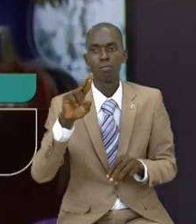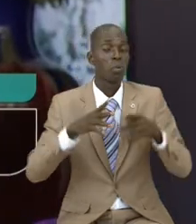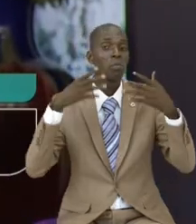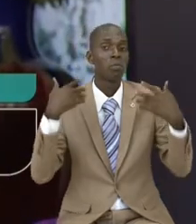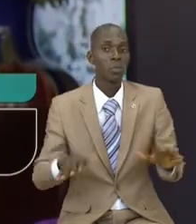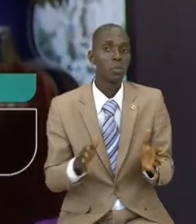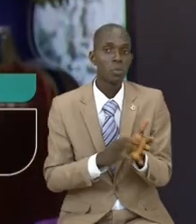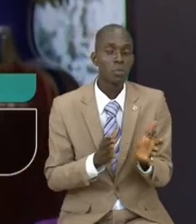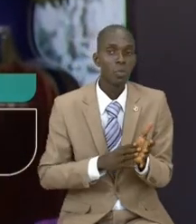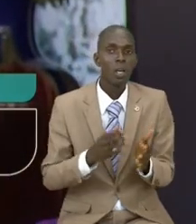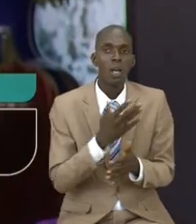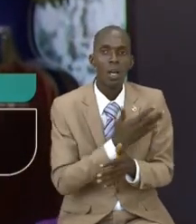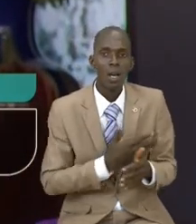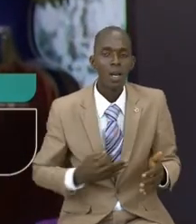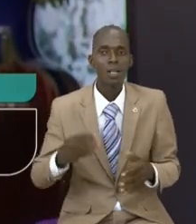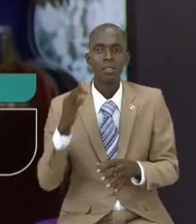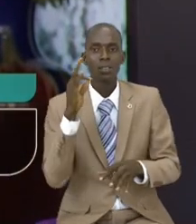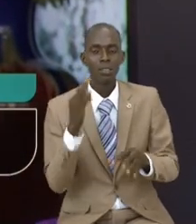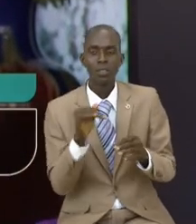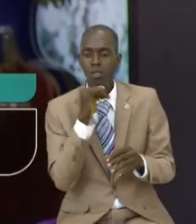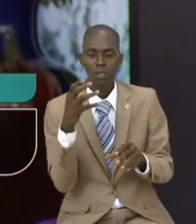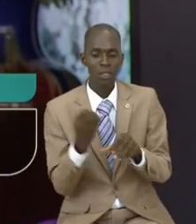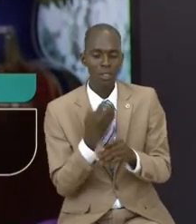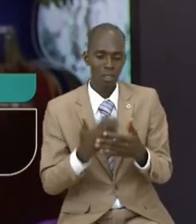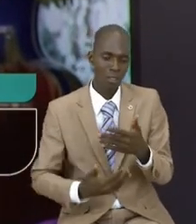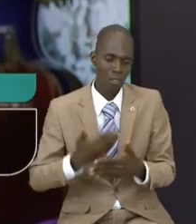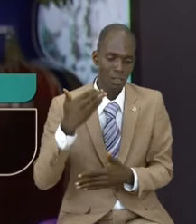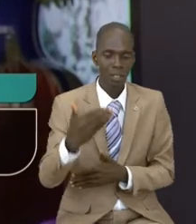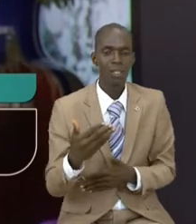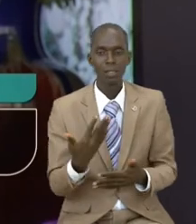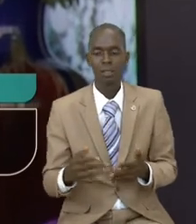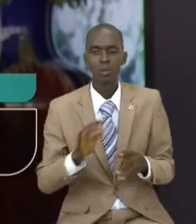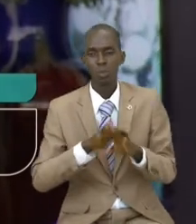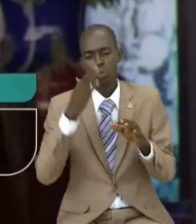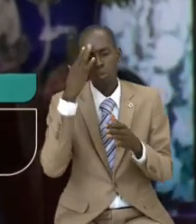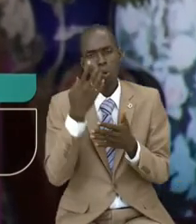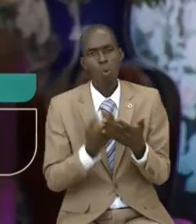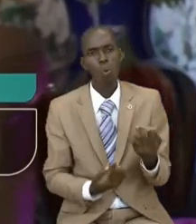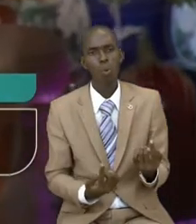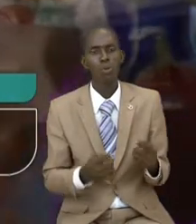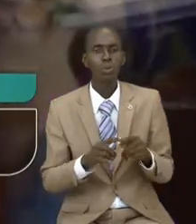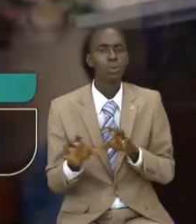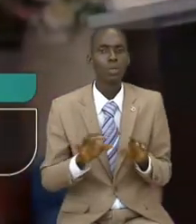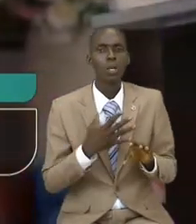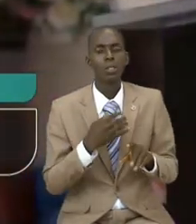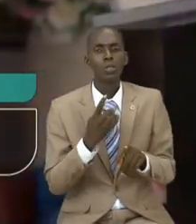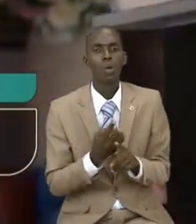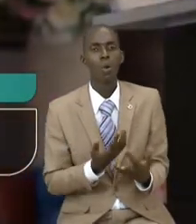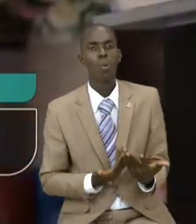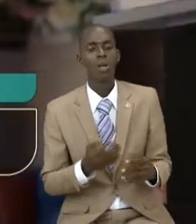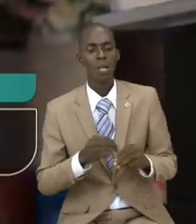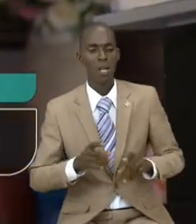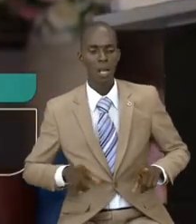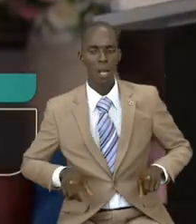next step is not taken yet, and we don't know what we're going to do yet, and they wait in idleness. They